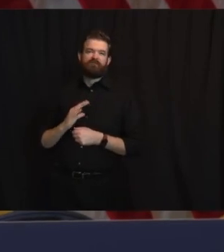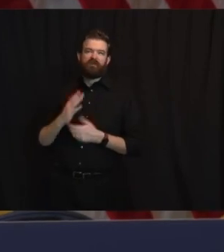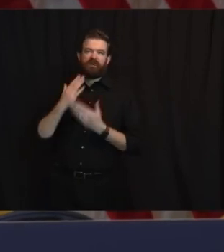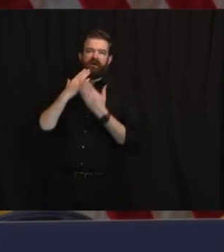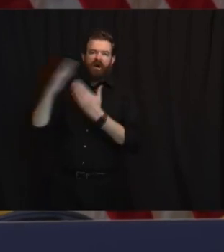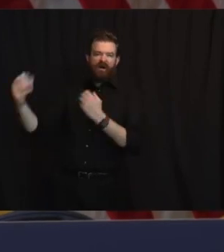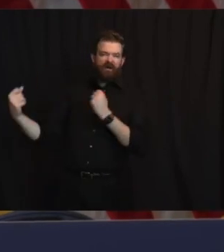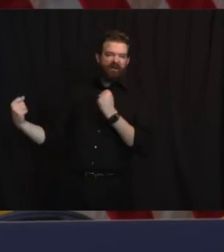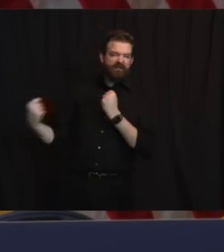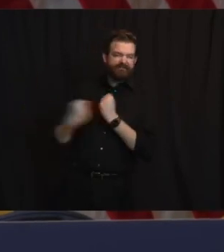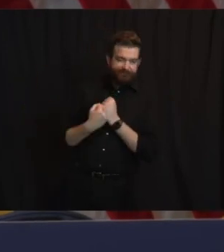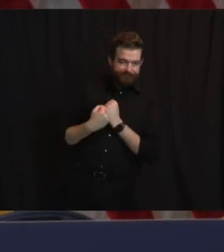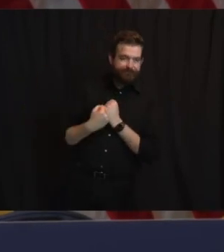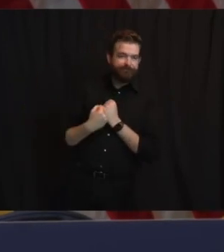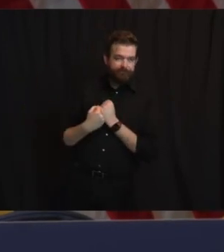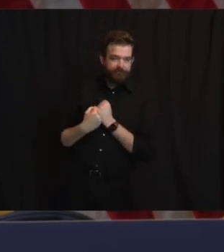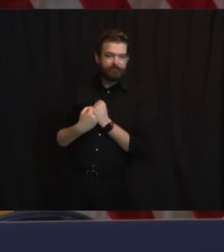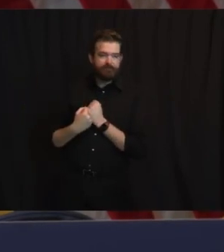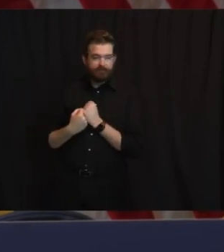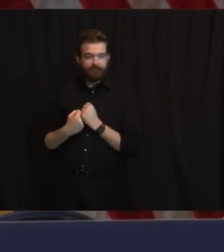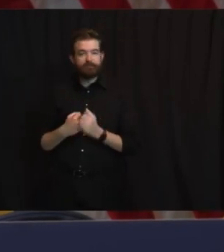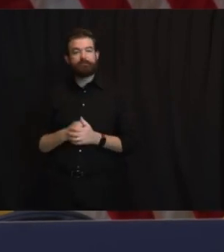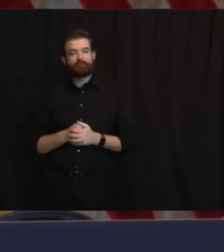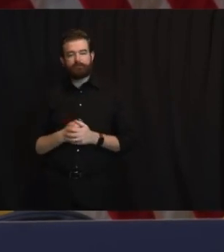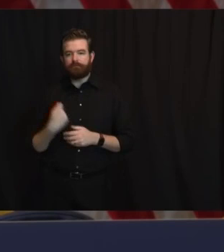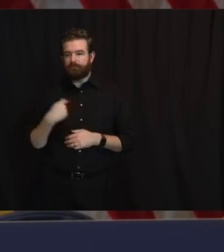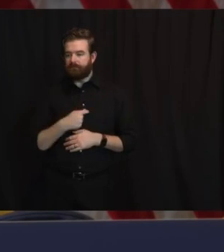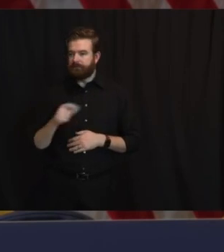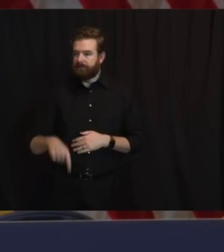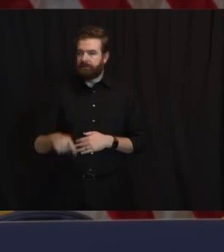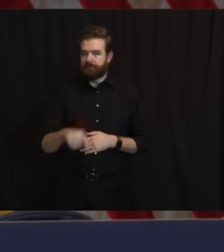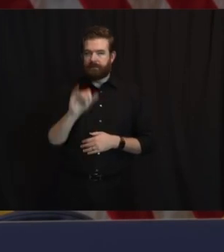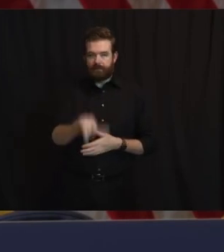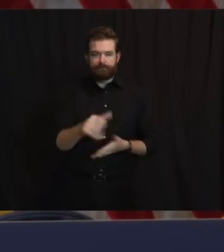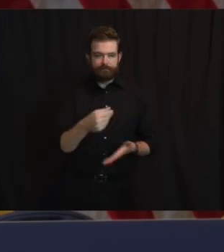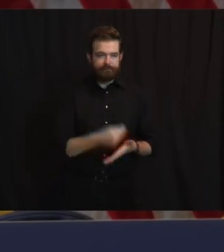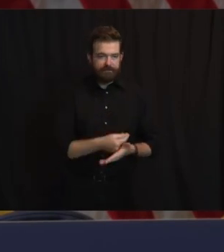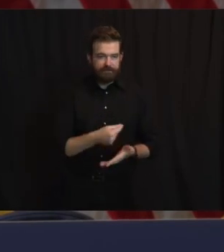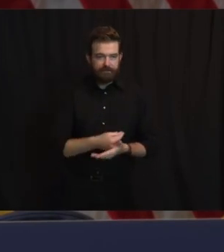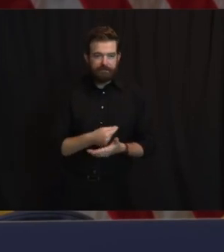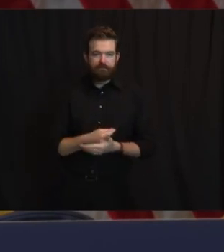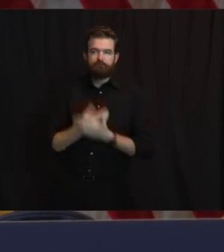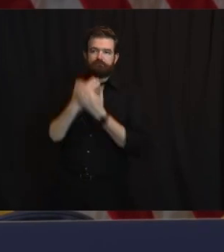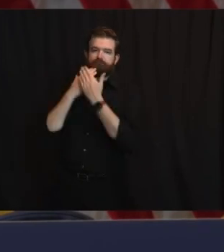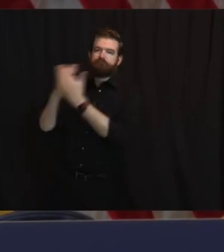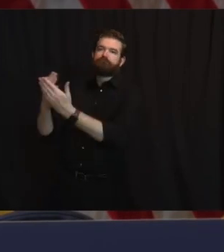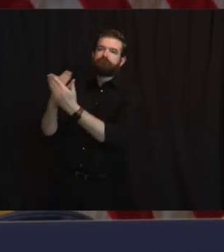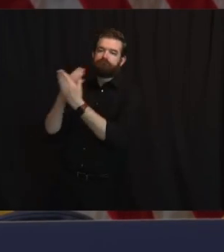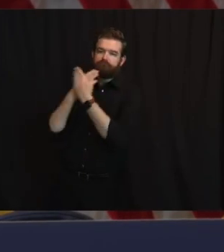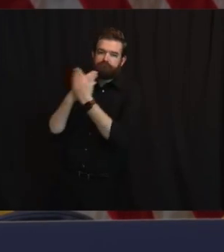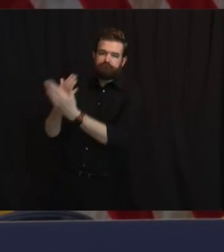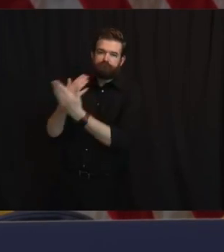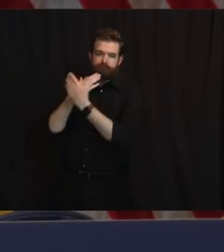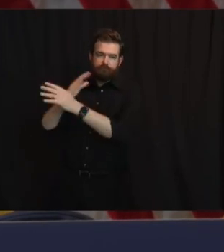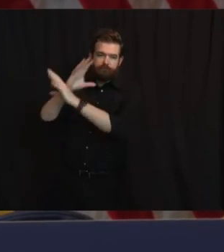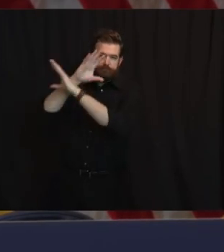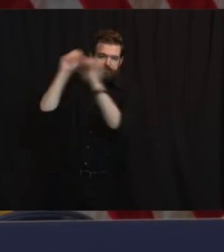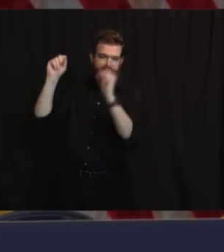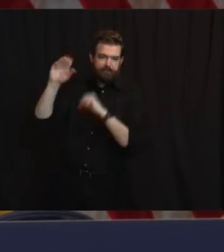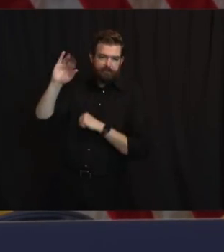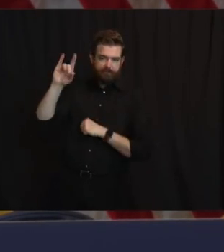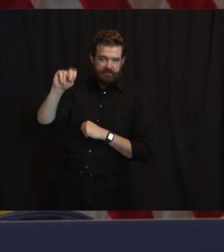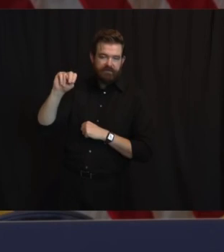back into New Jersey in a time when we need it most was certainly greatly appreciated that President Biden and his team